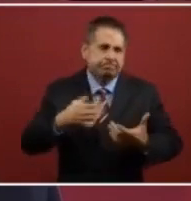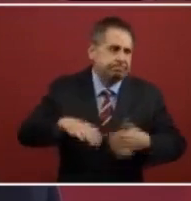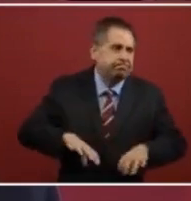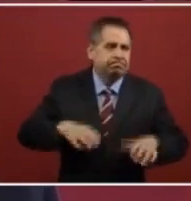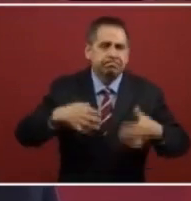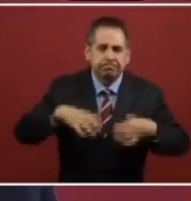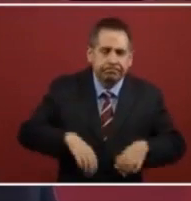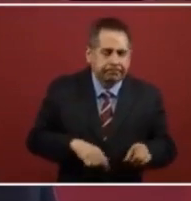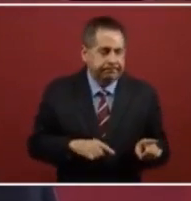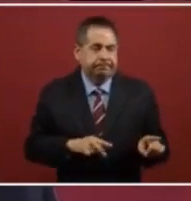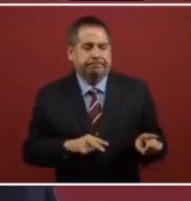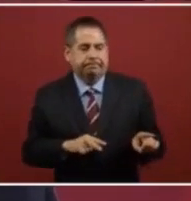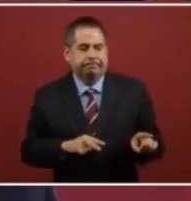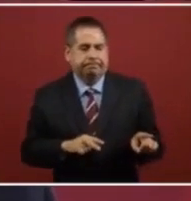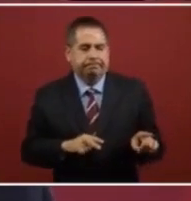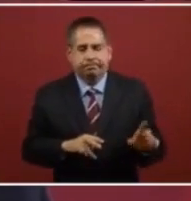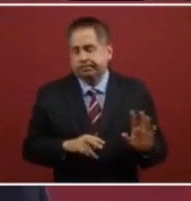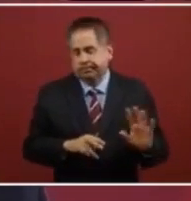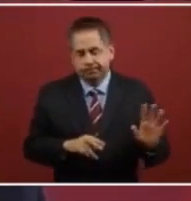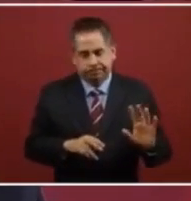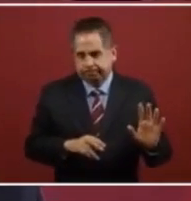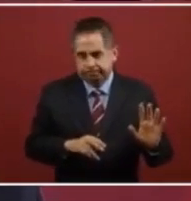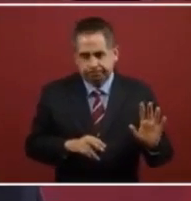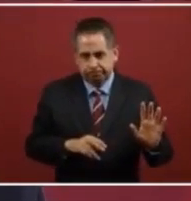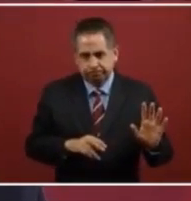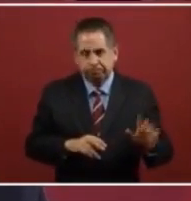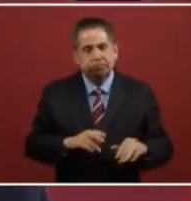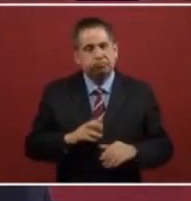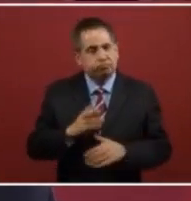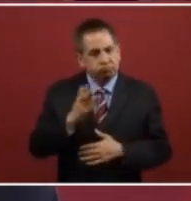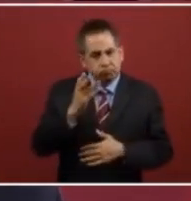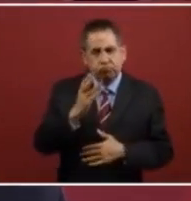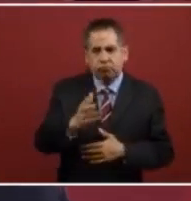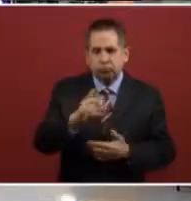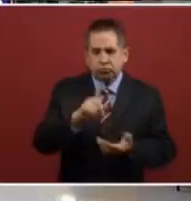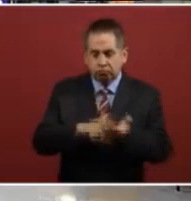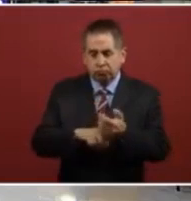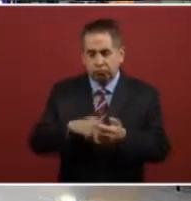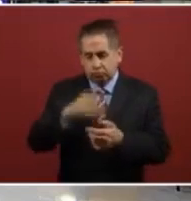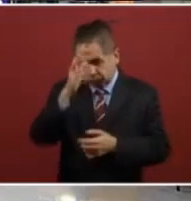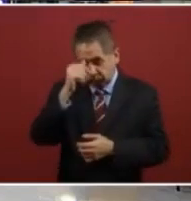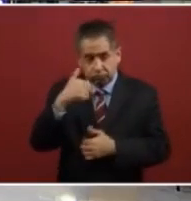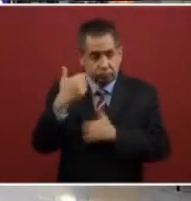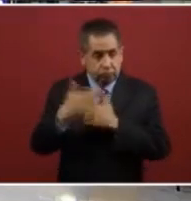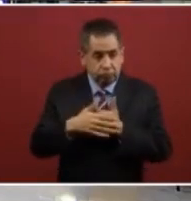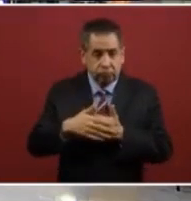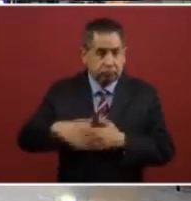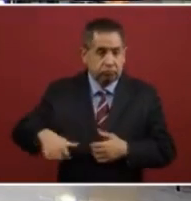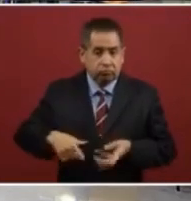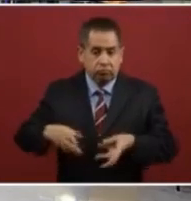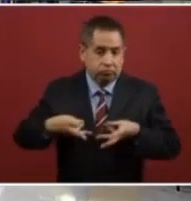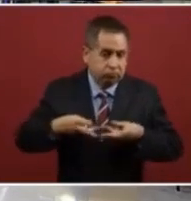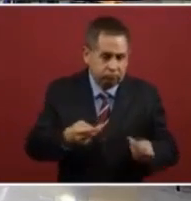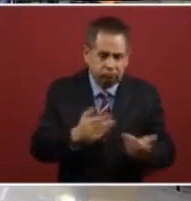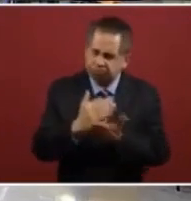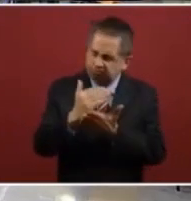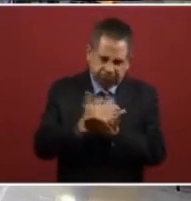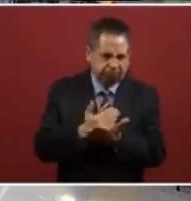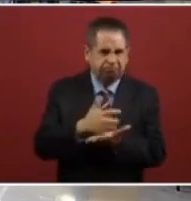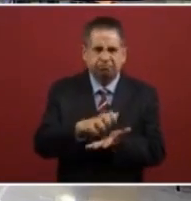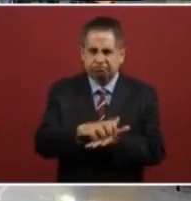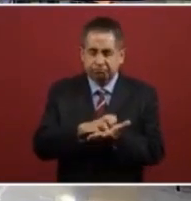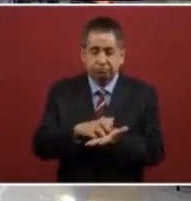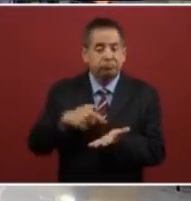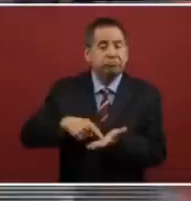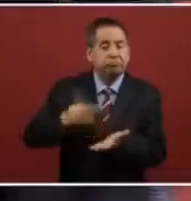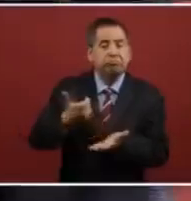life. Yo sí estoy de acuerdo en lo que tú planteas, de So- que se reduzcan los gastos, So he que es agrees with dinero